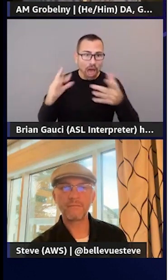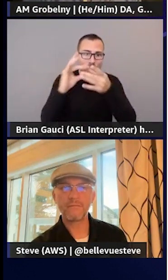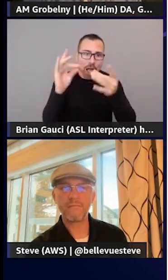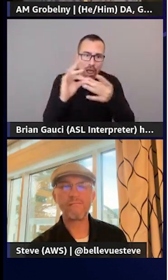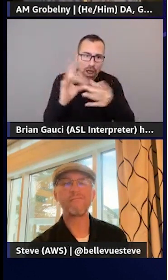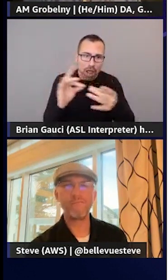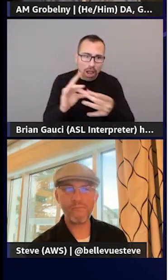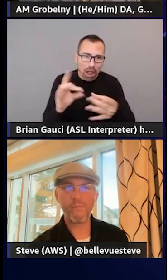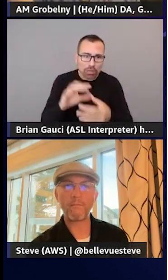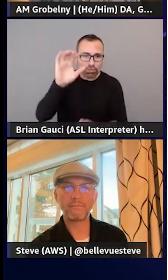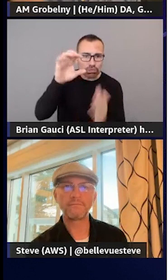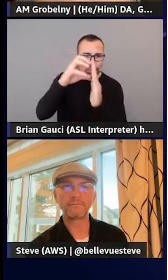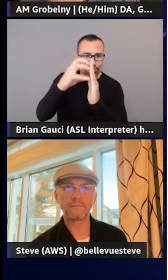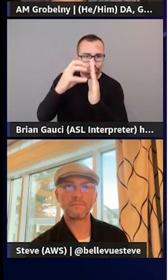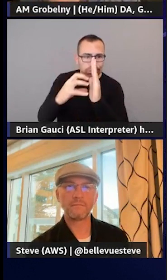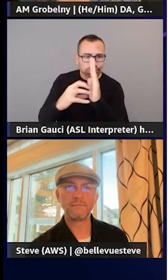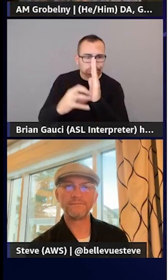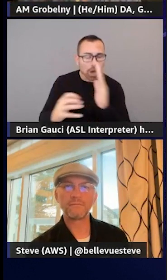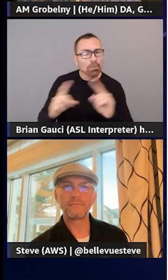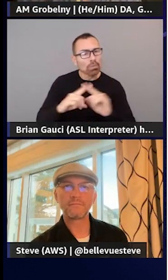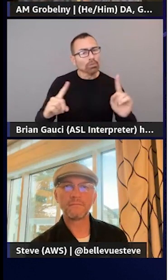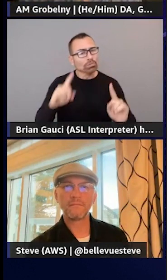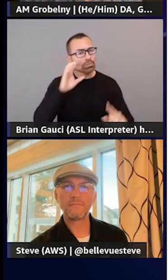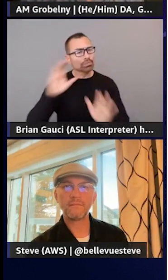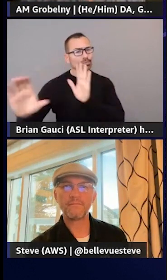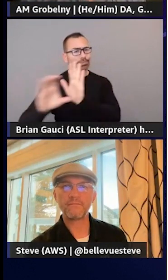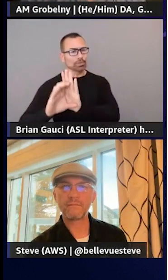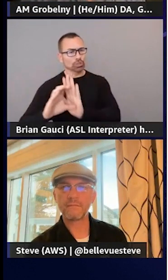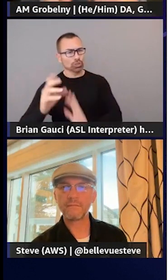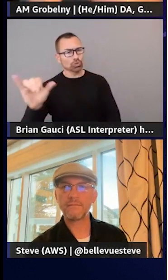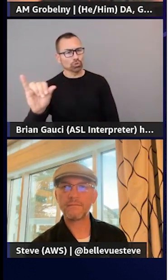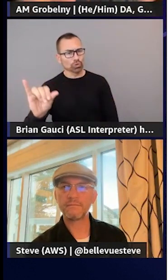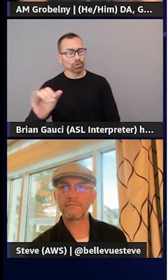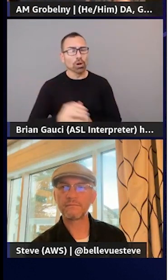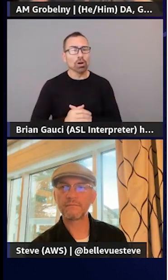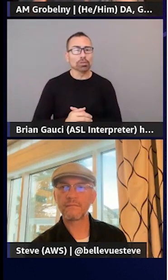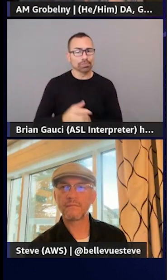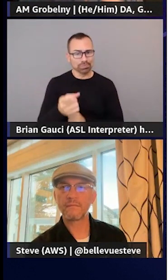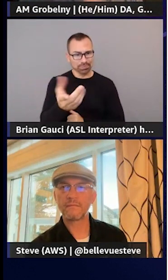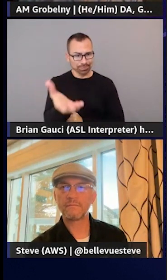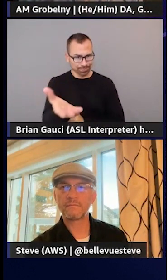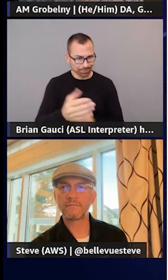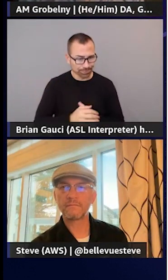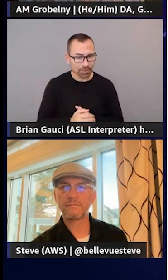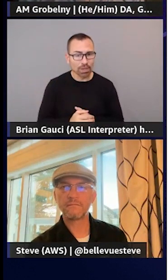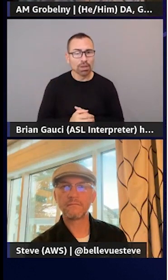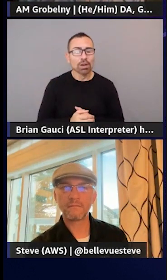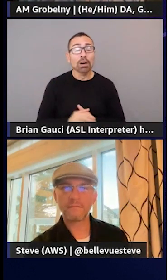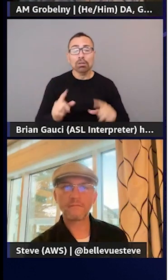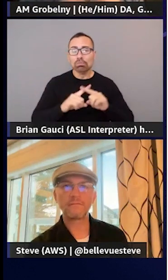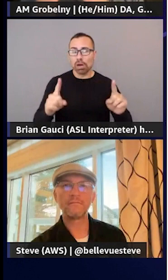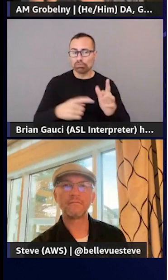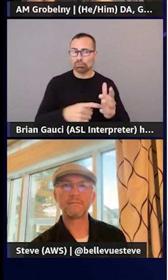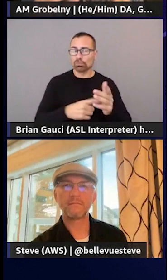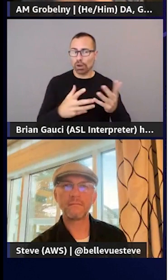and things. We're already seeing an image here, but you have to do a lot of reading. And